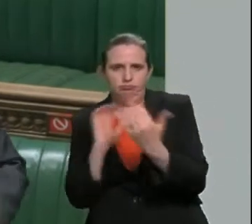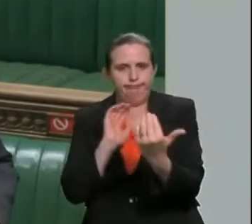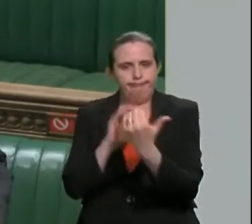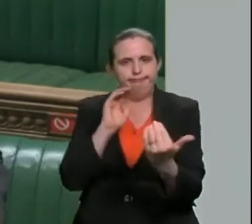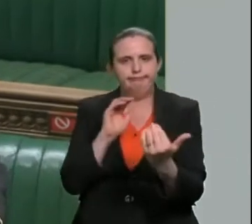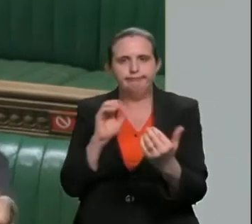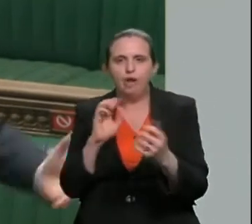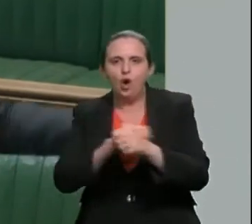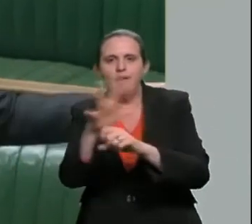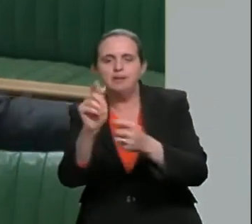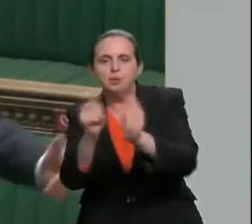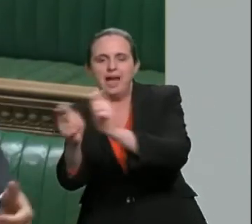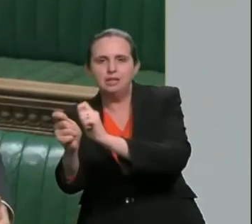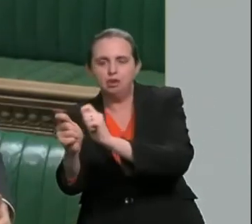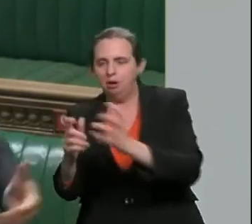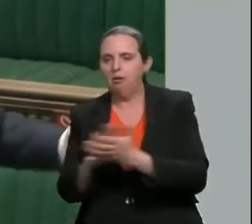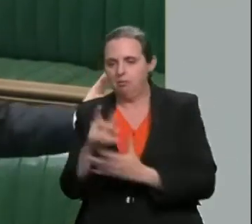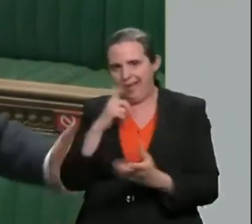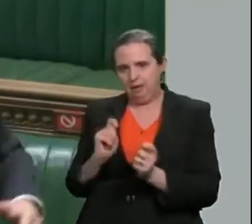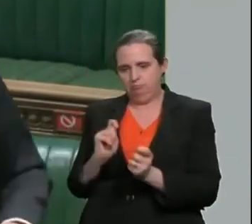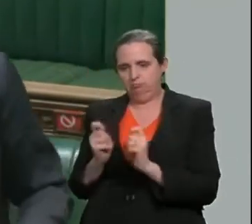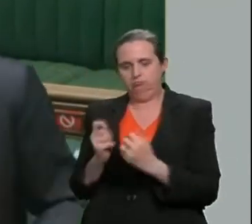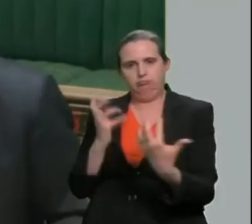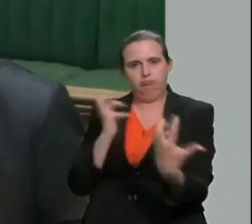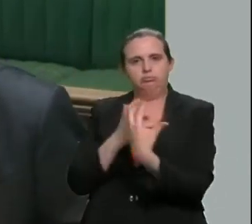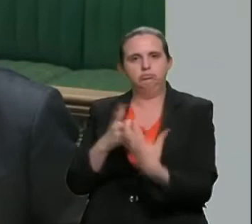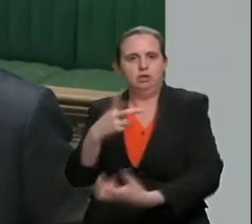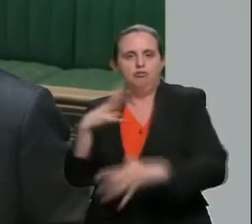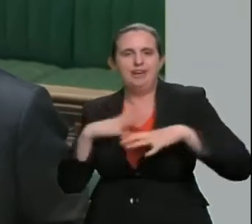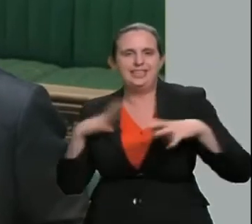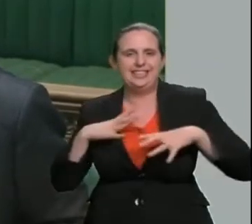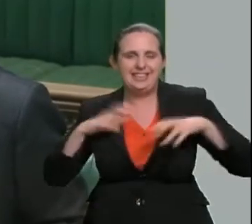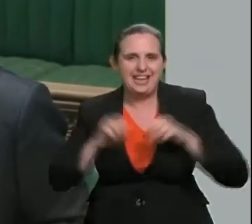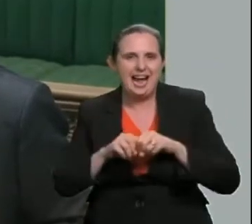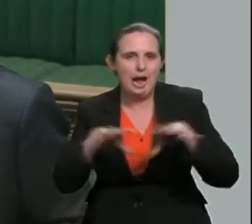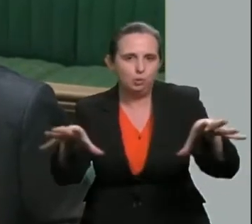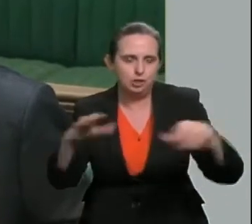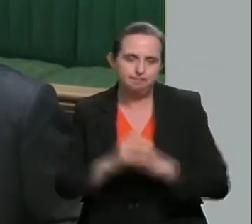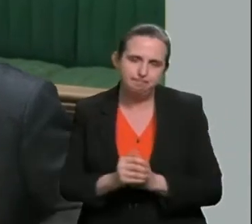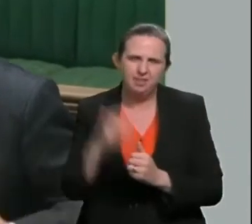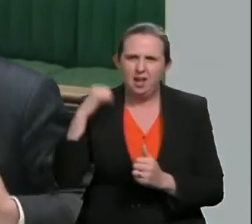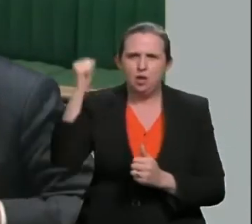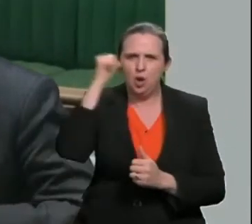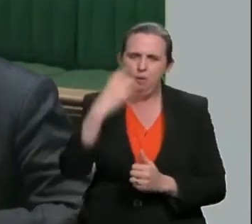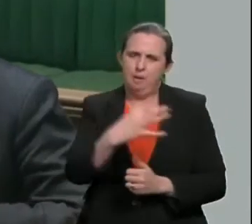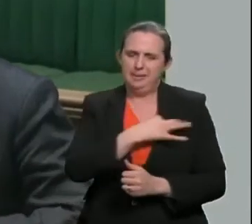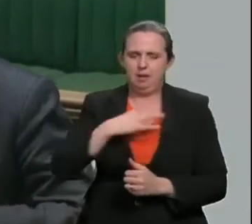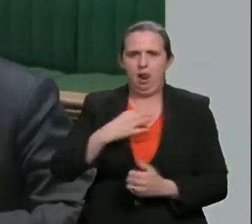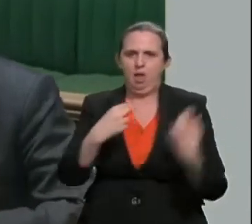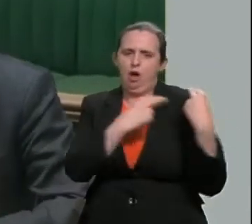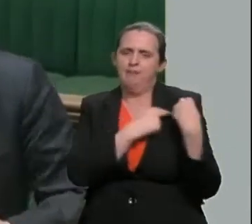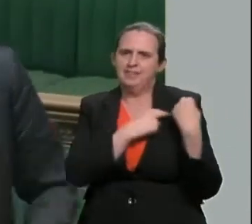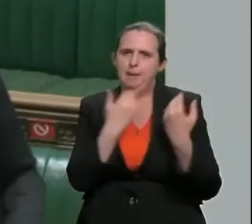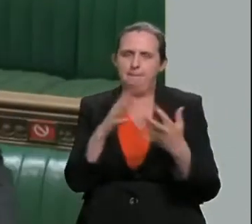the House will have heard from the Chief Medical Officer and the Deputy Chief Medical Officer and others, I think we're going to have to